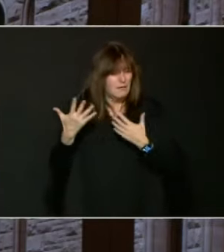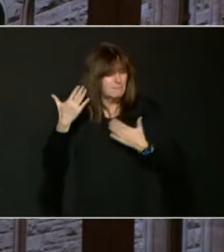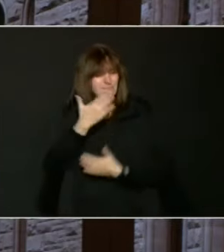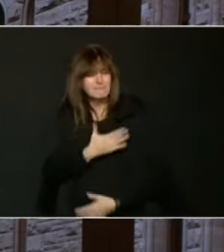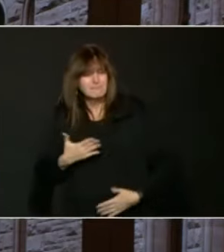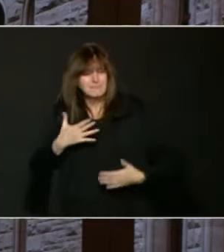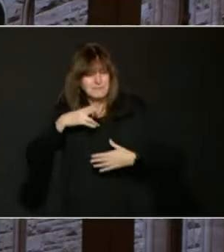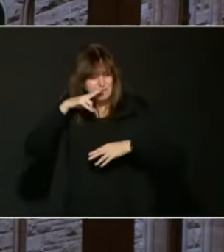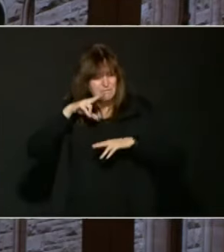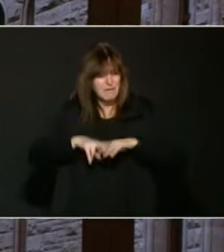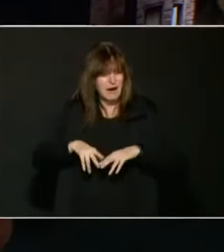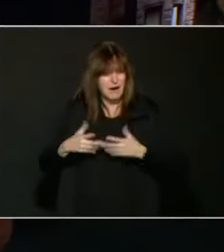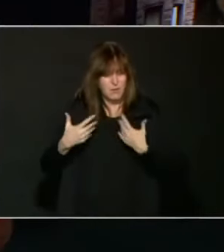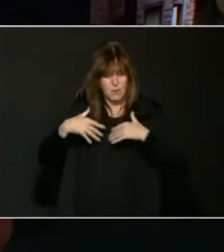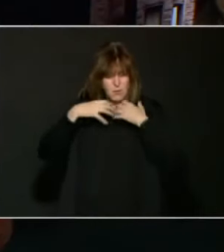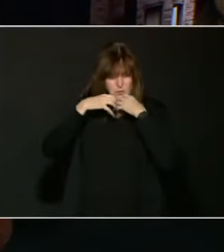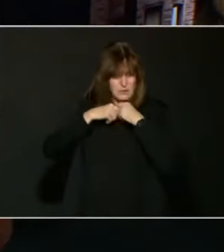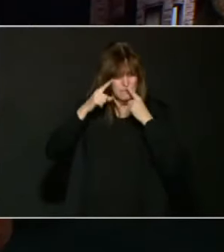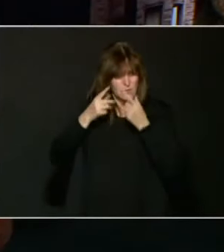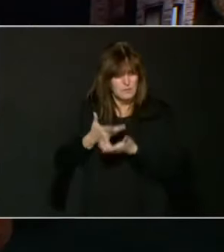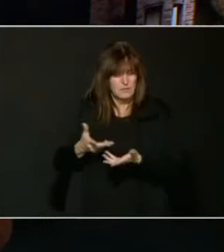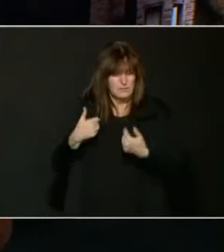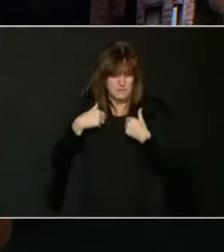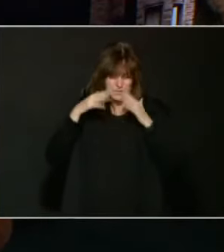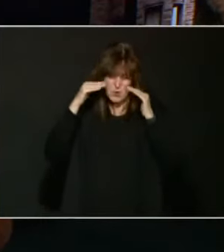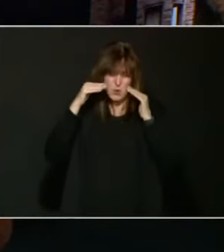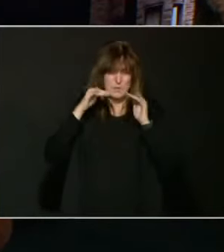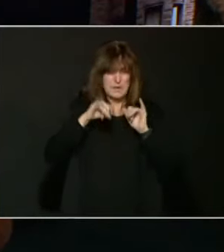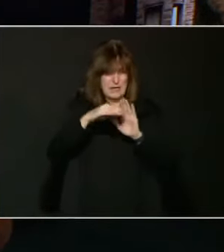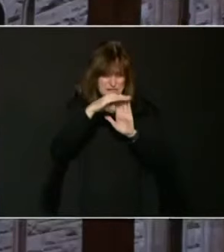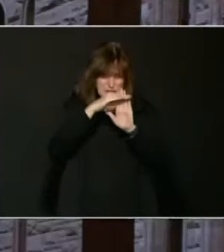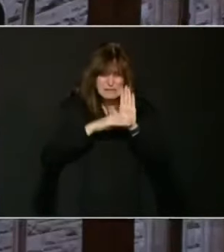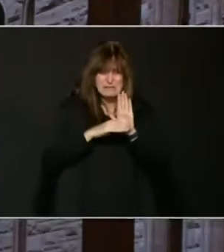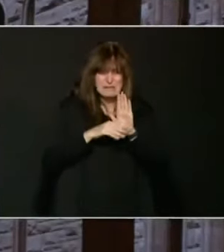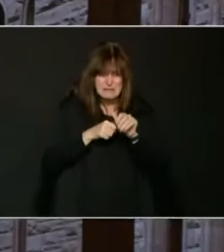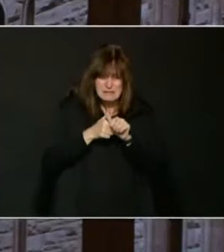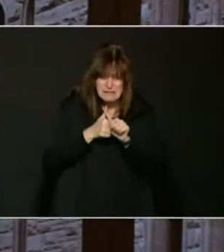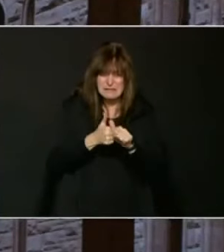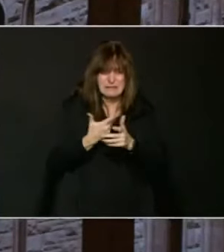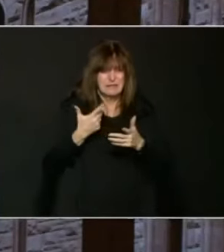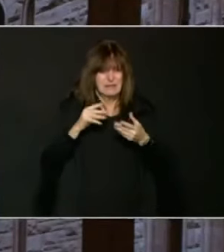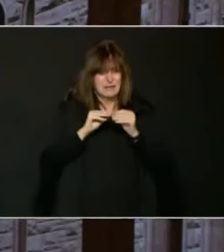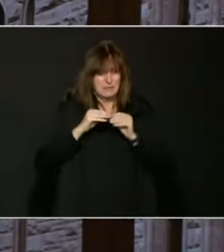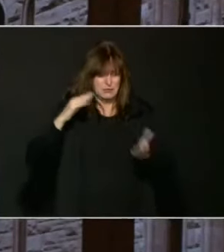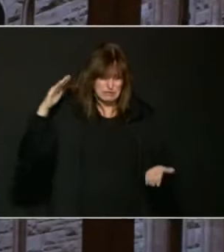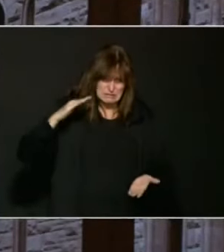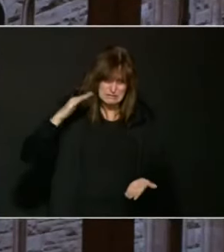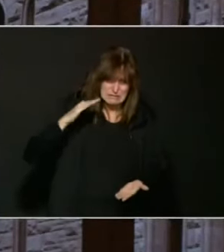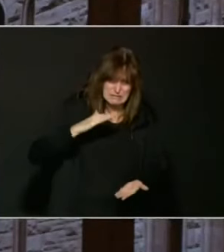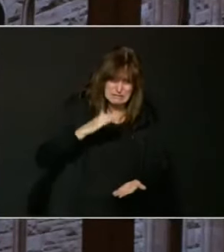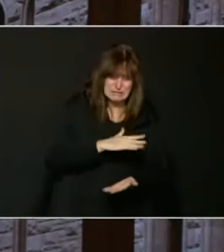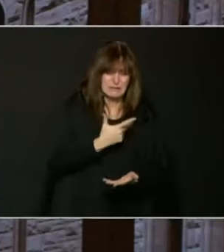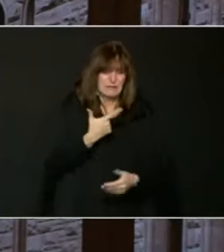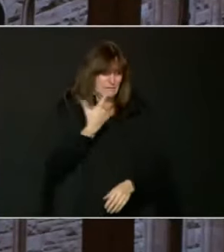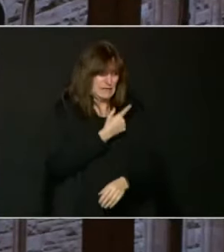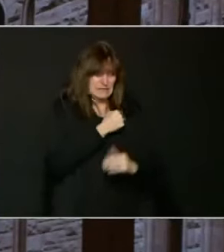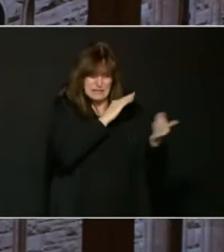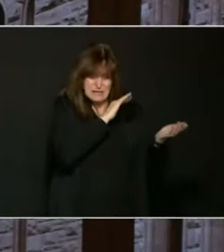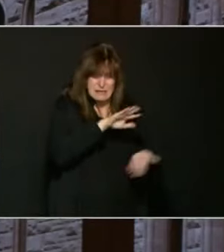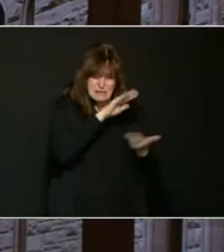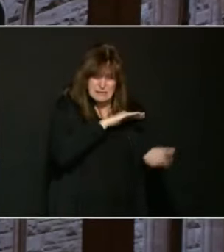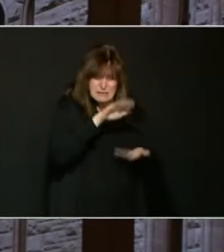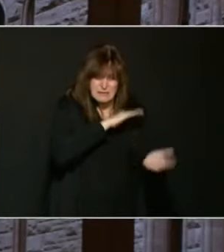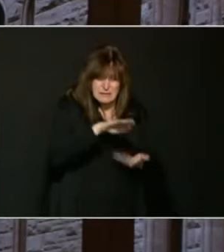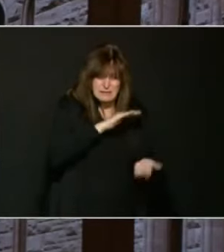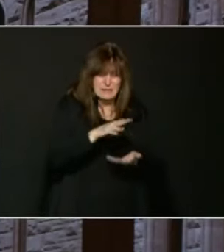stringent measures, keeping things down, vaccinations being done and moving forward, new vaccines, more coming in, and getting approval for